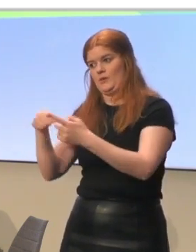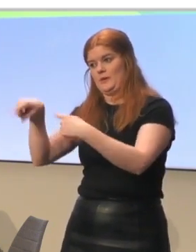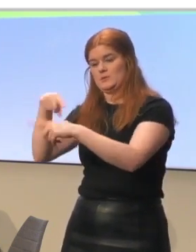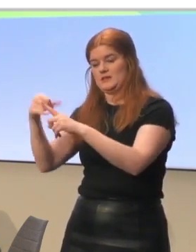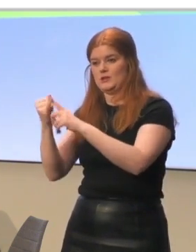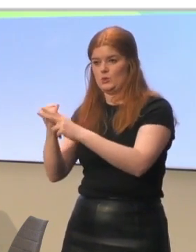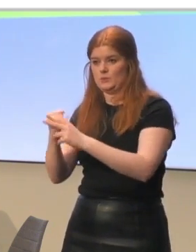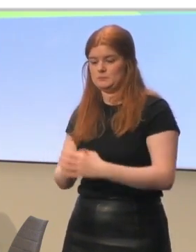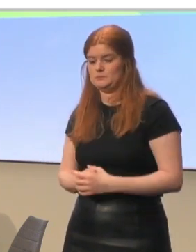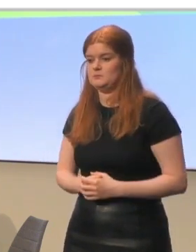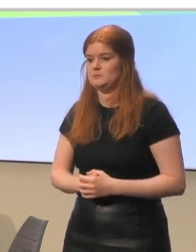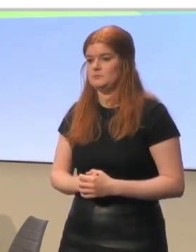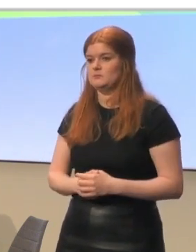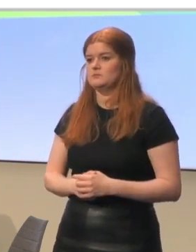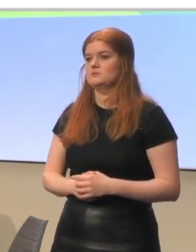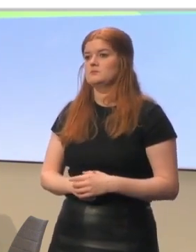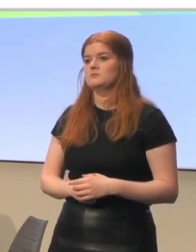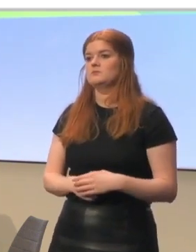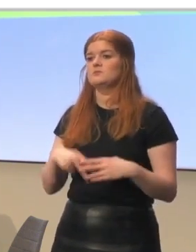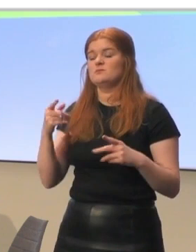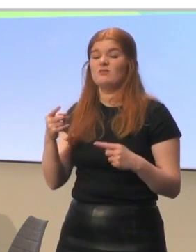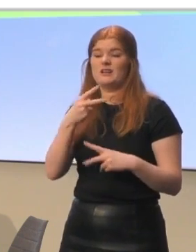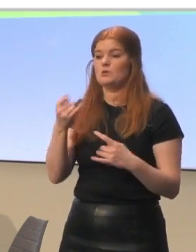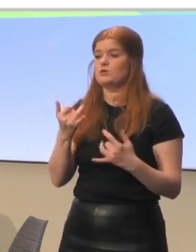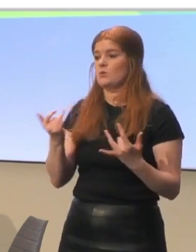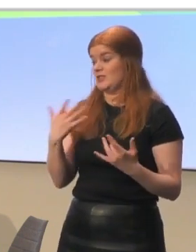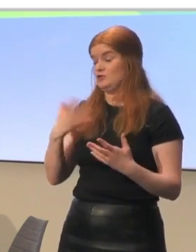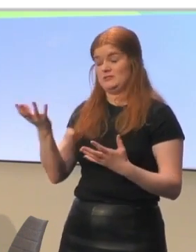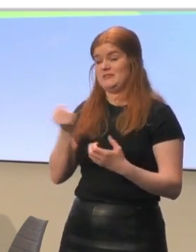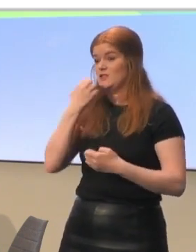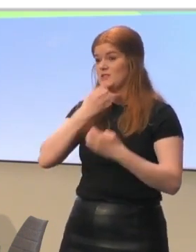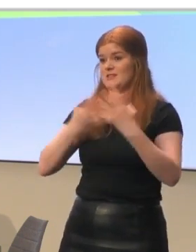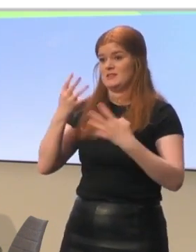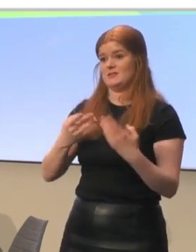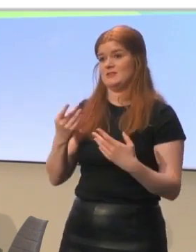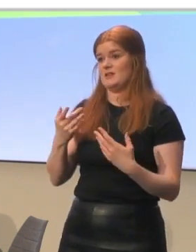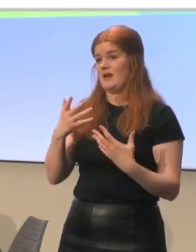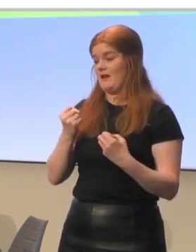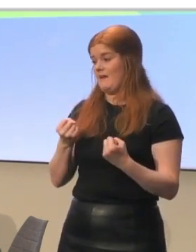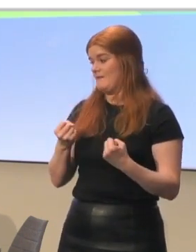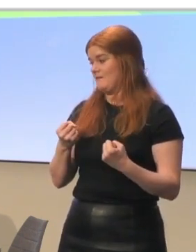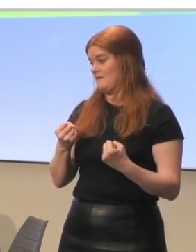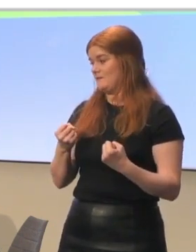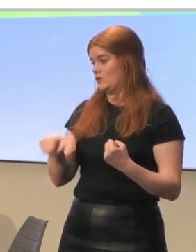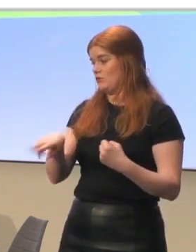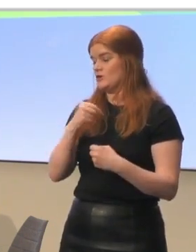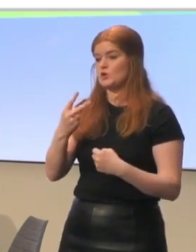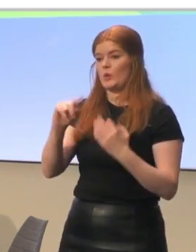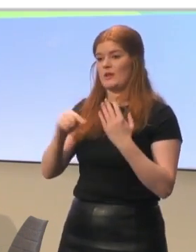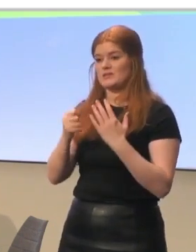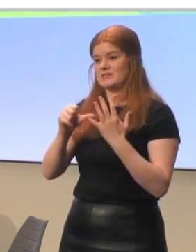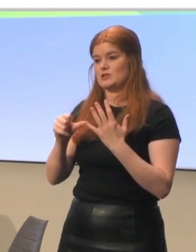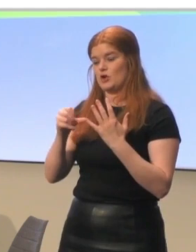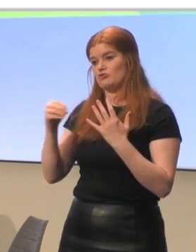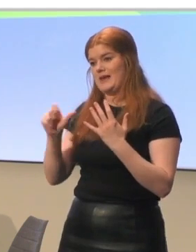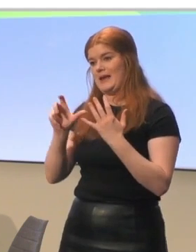the school. And that equates to, like, there is, and I just got these figures, that there has been, to date, there's